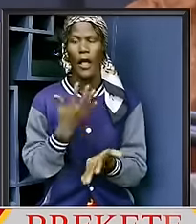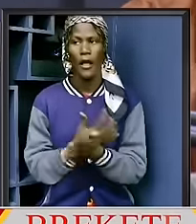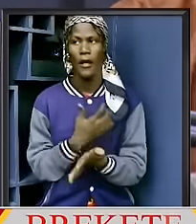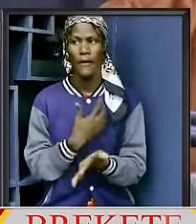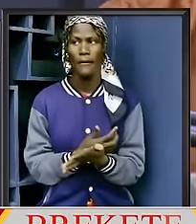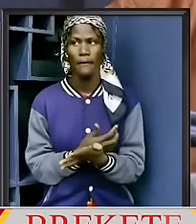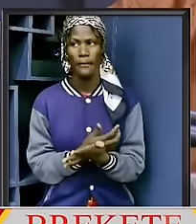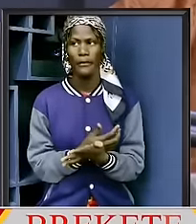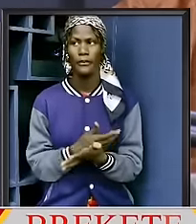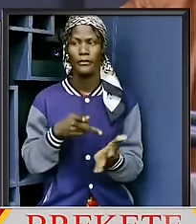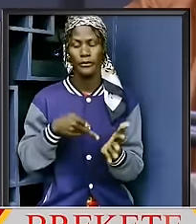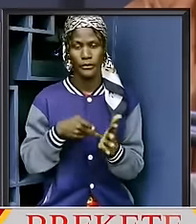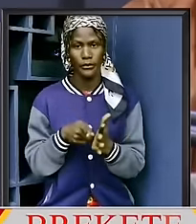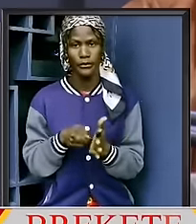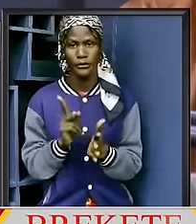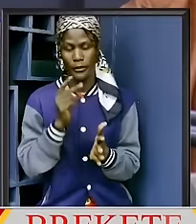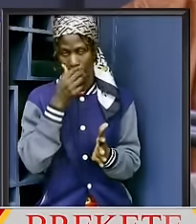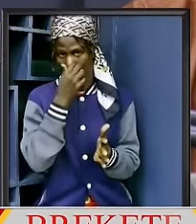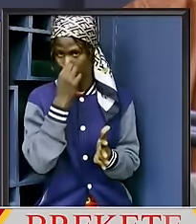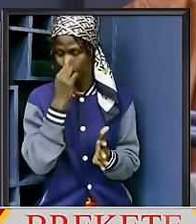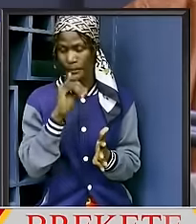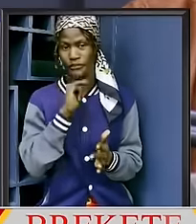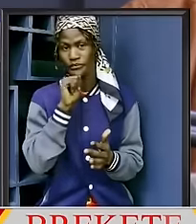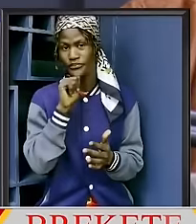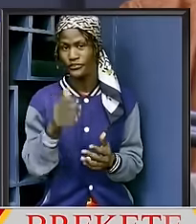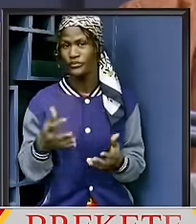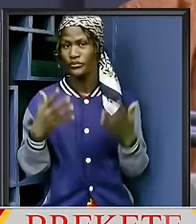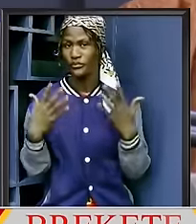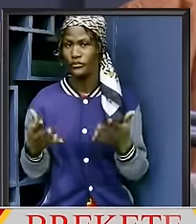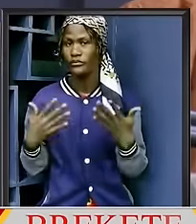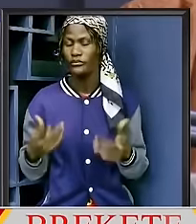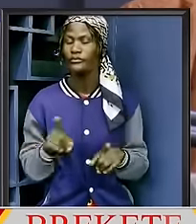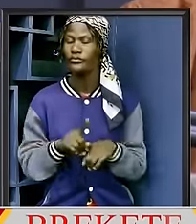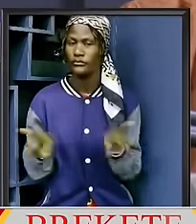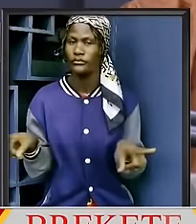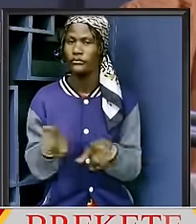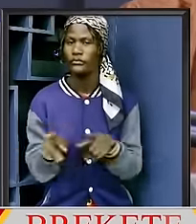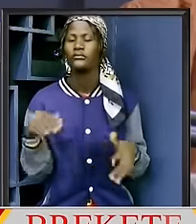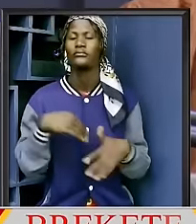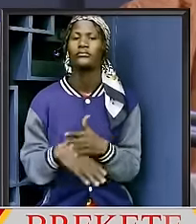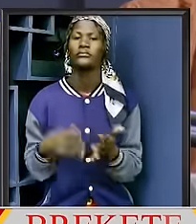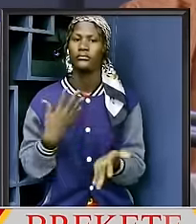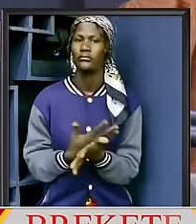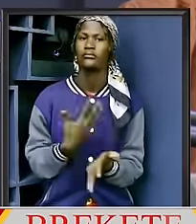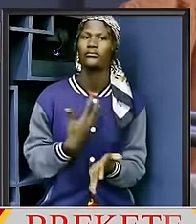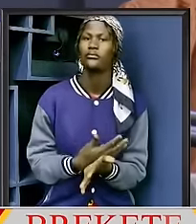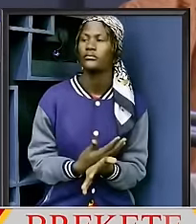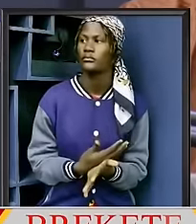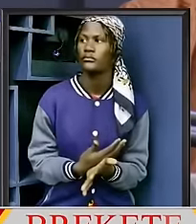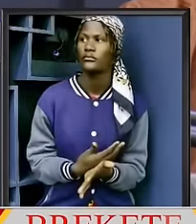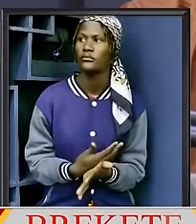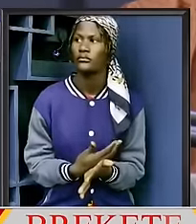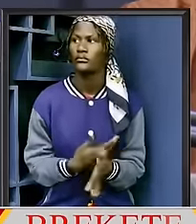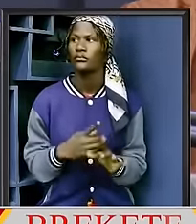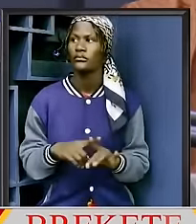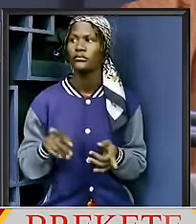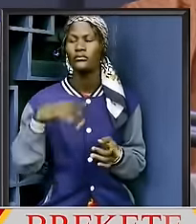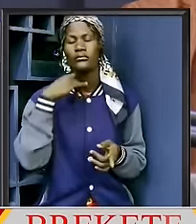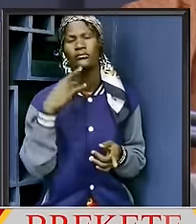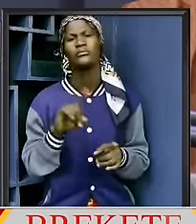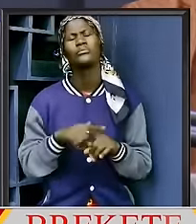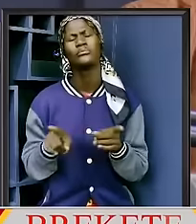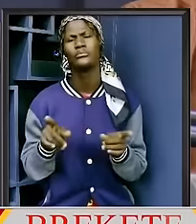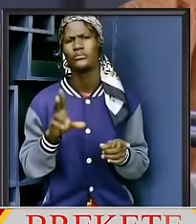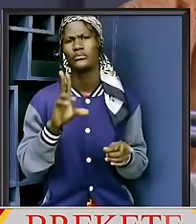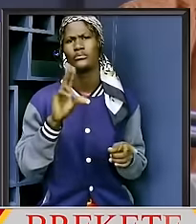they have paid is not more than, you know, there's difference of the in the money. And I said, but nobody